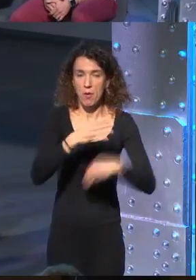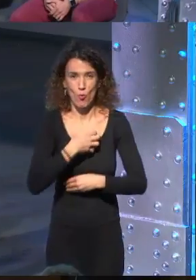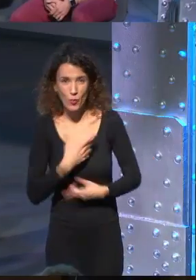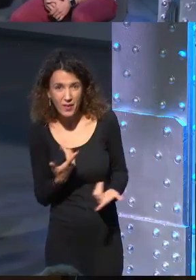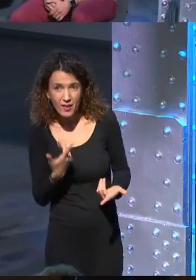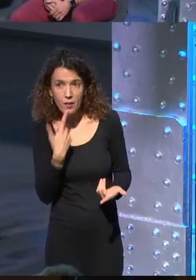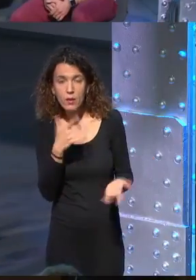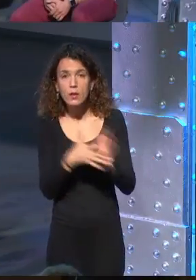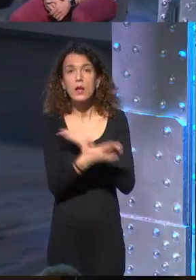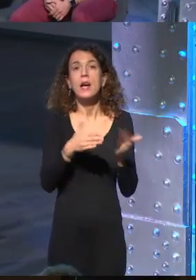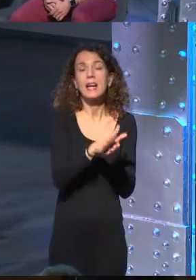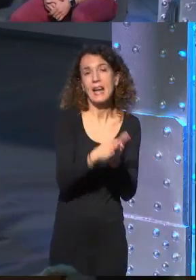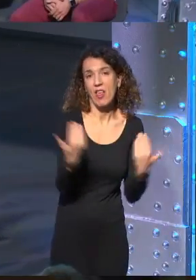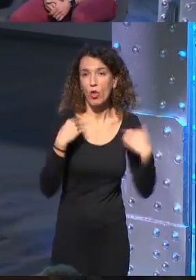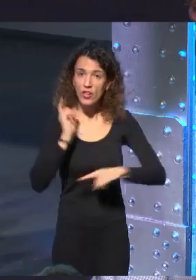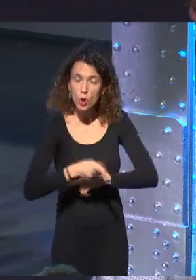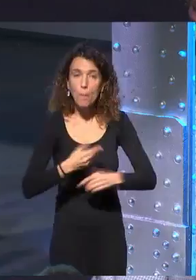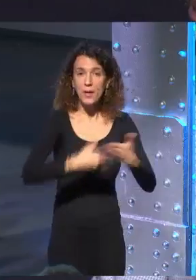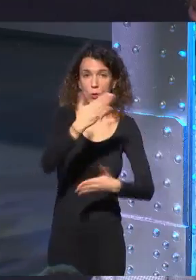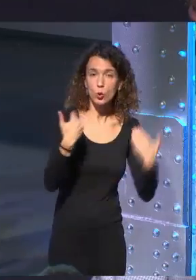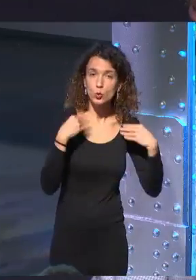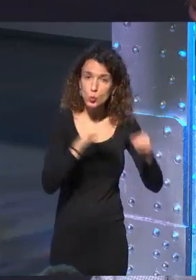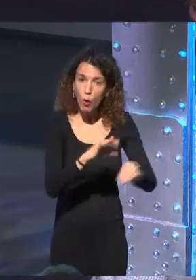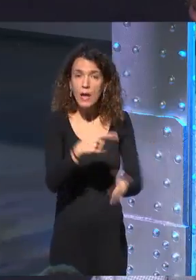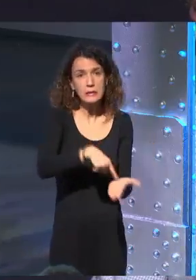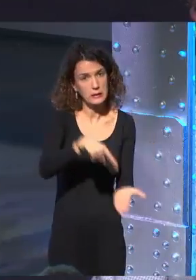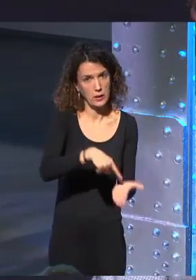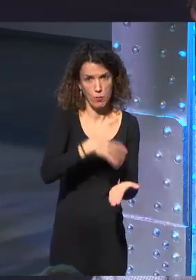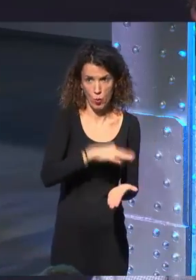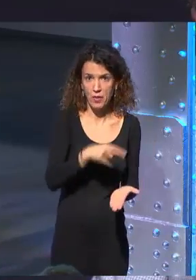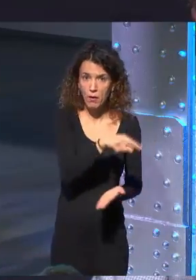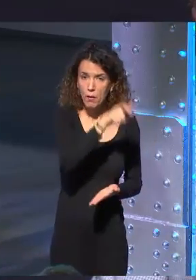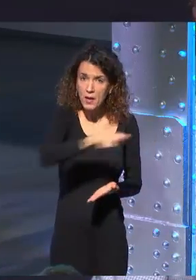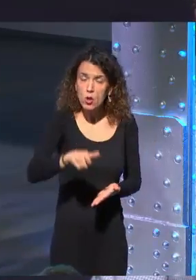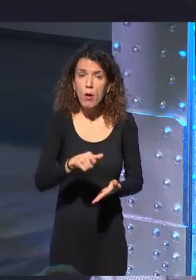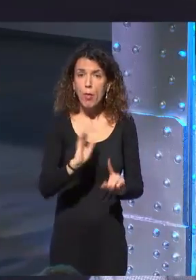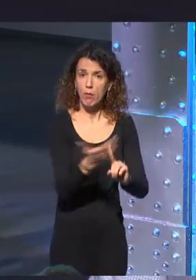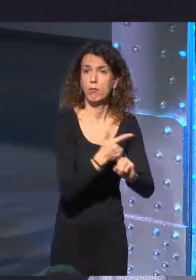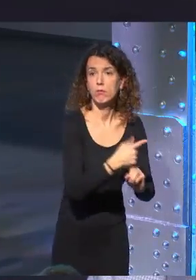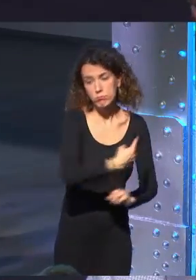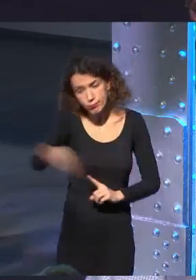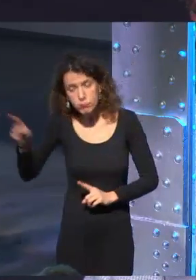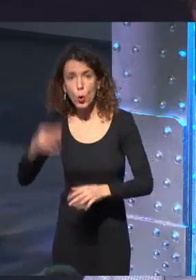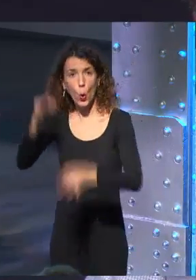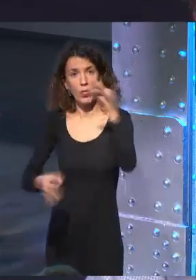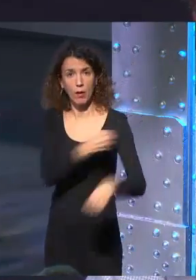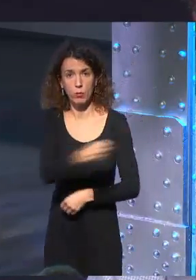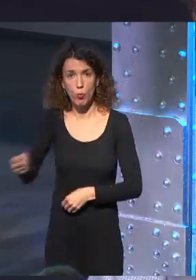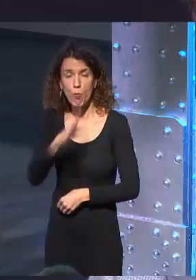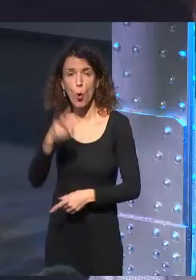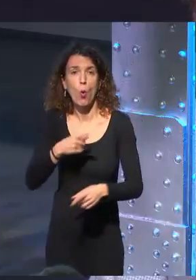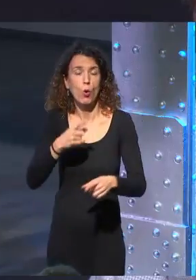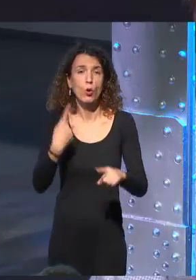So this cascade responsibility from the editor, from the newsroom, from the director, this is